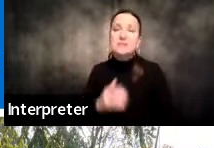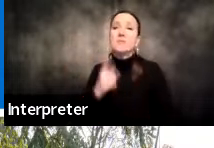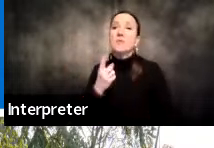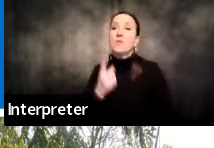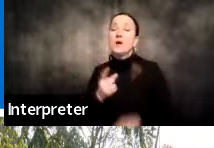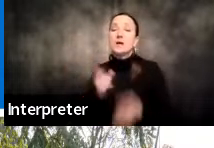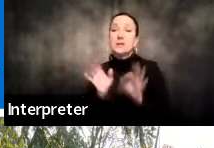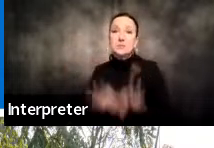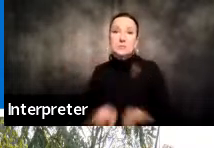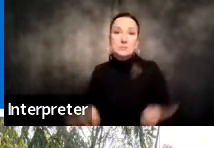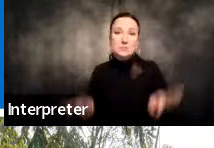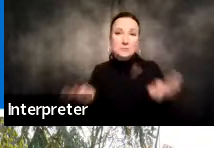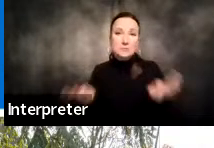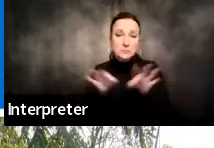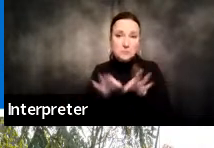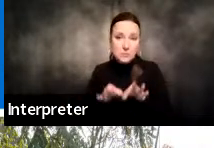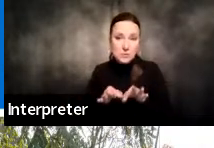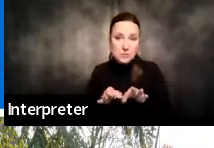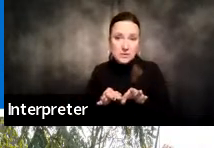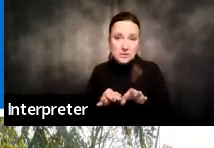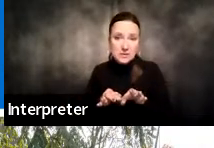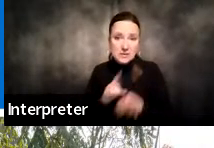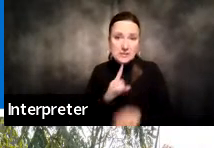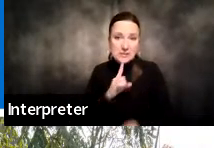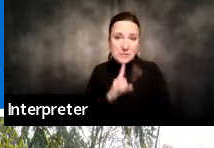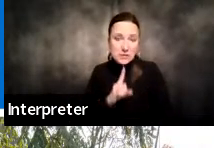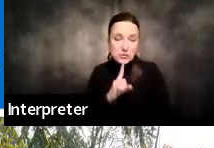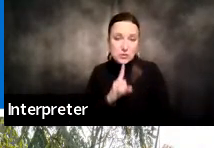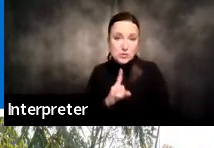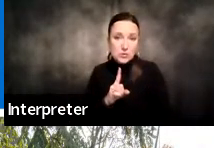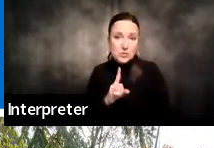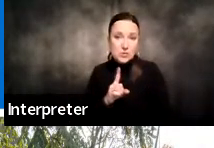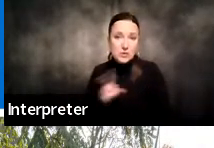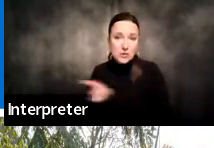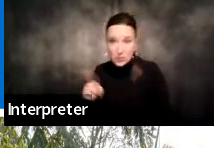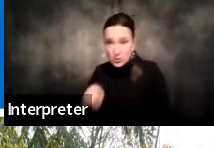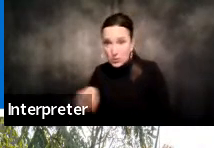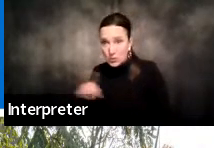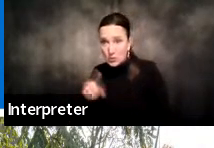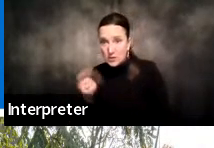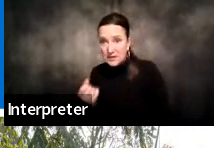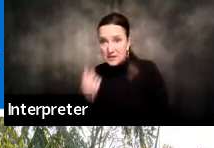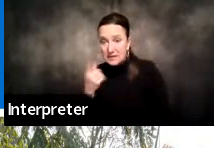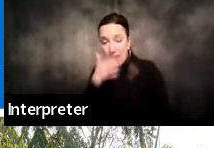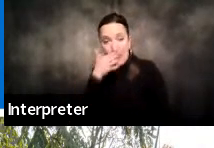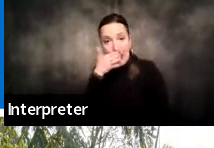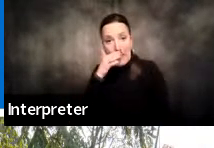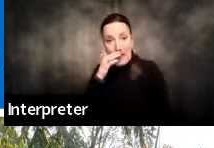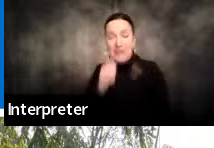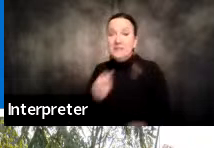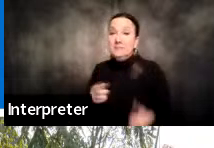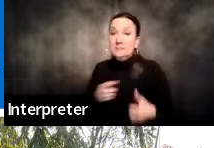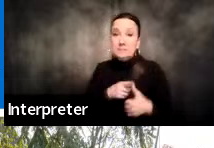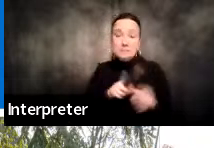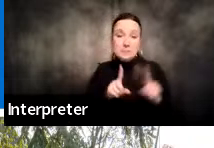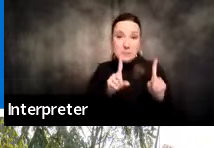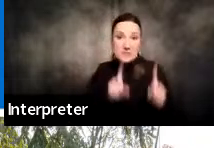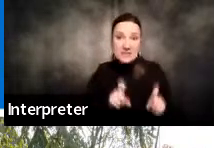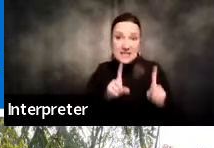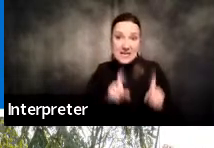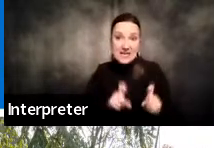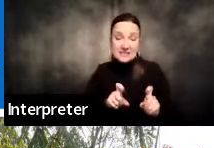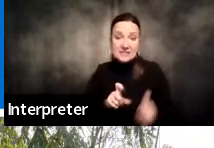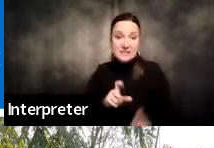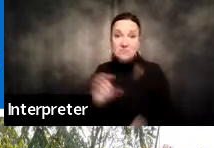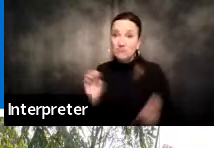things, just to make sure everyone understands, is we do a test pit first. If there is no lead, then that's